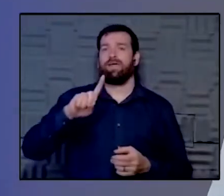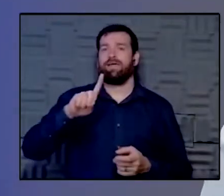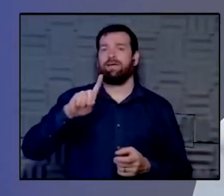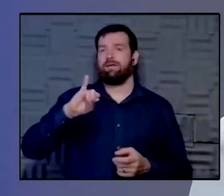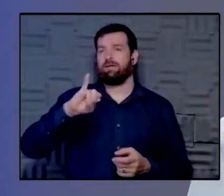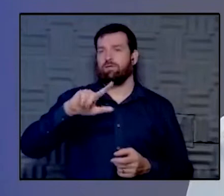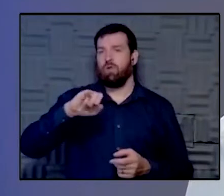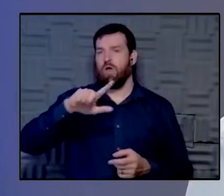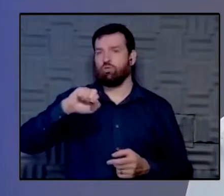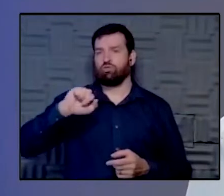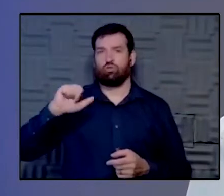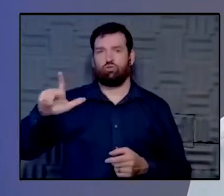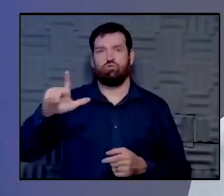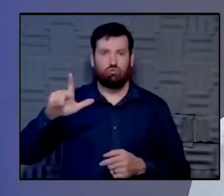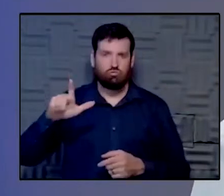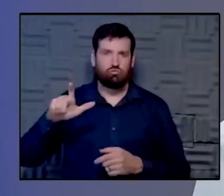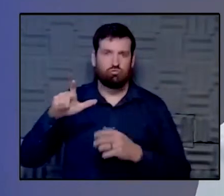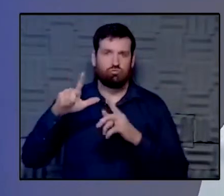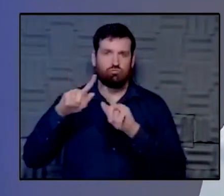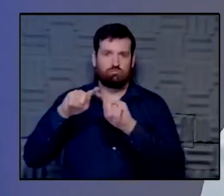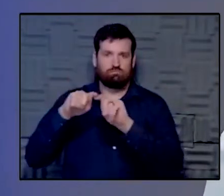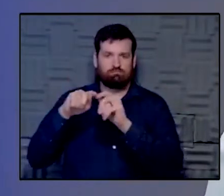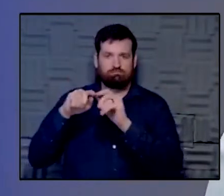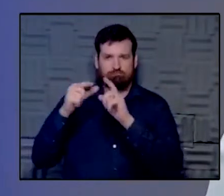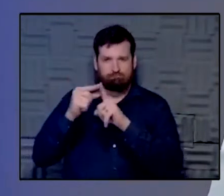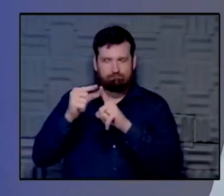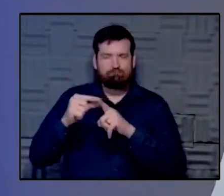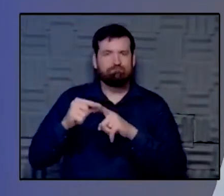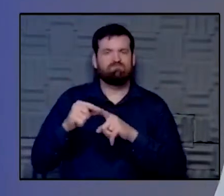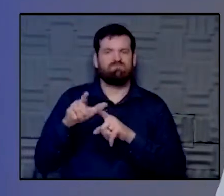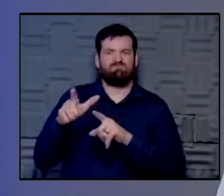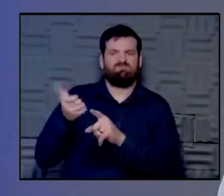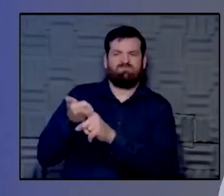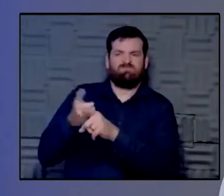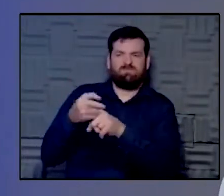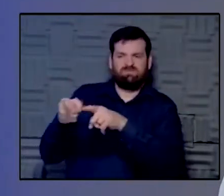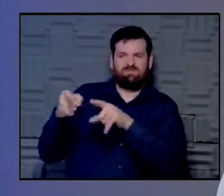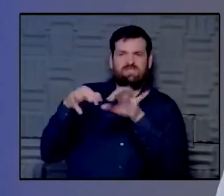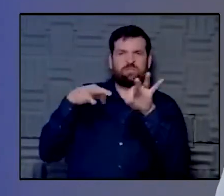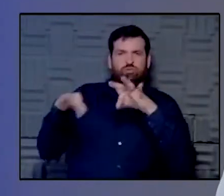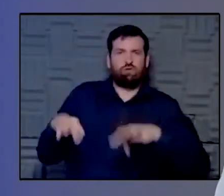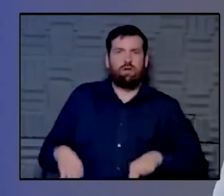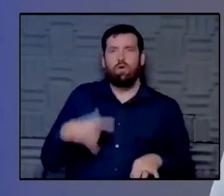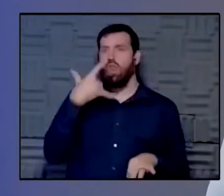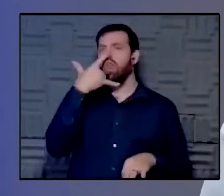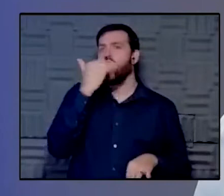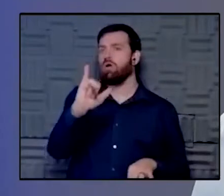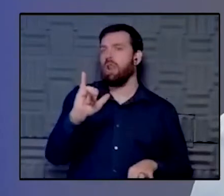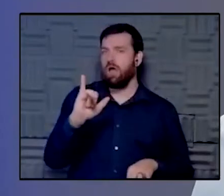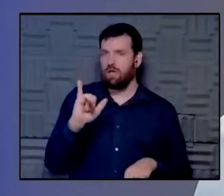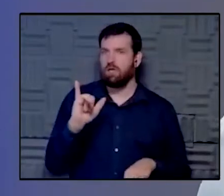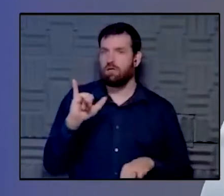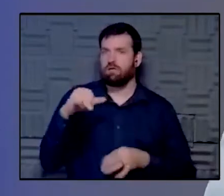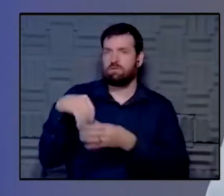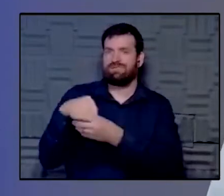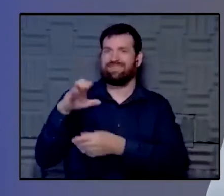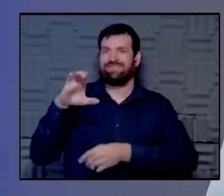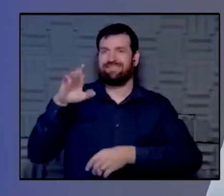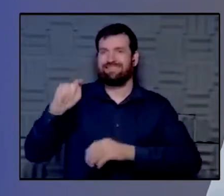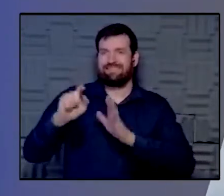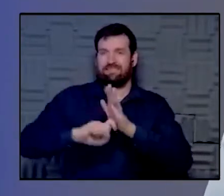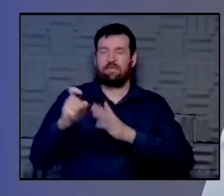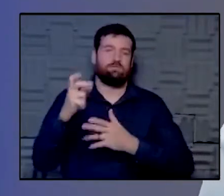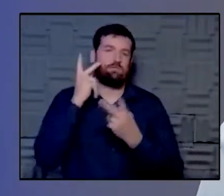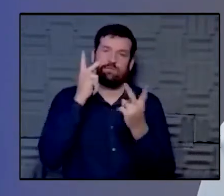just how the radiologists describe what they are seeing in the CT scan, and we see this all day.